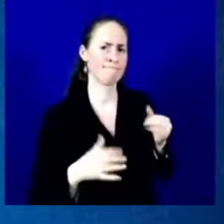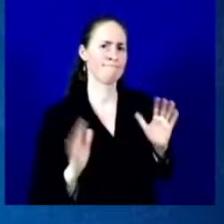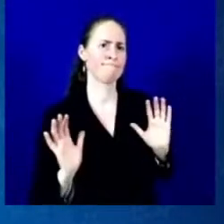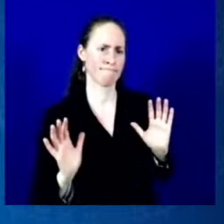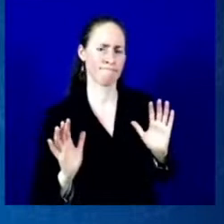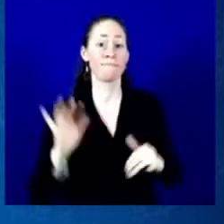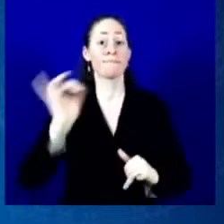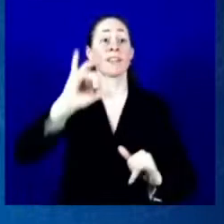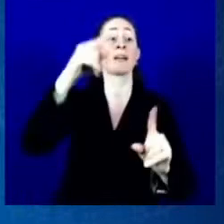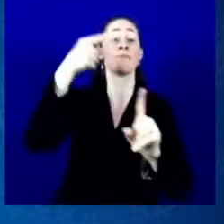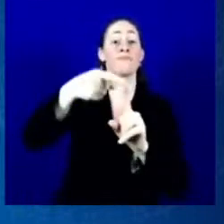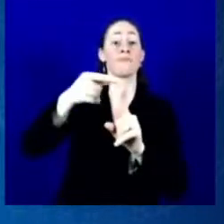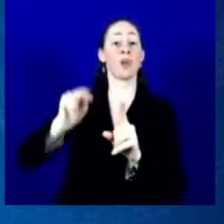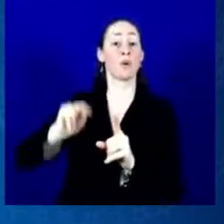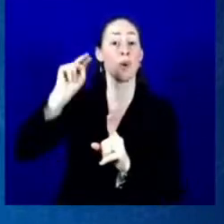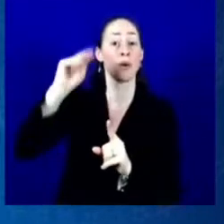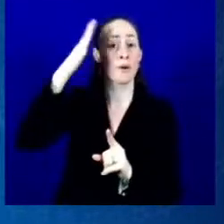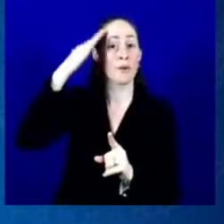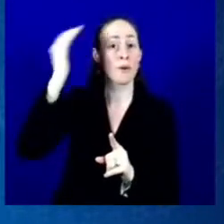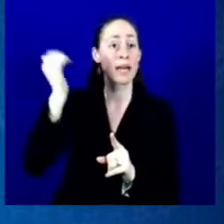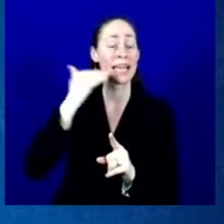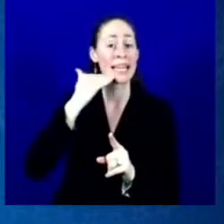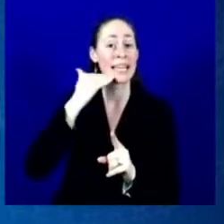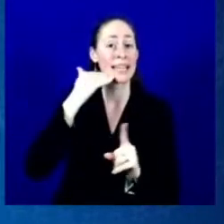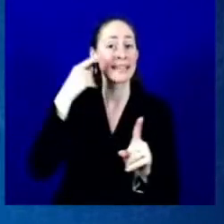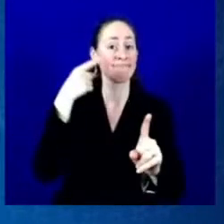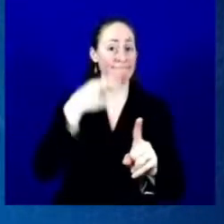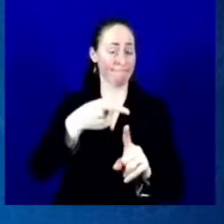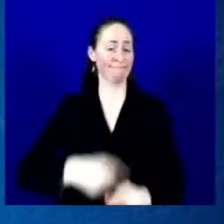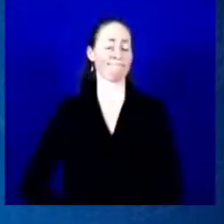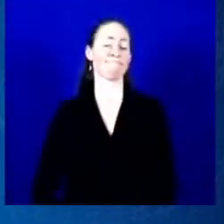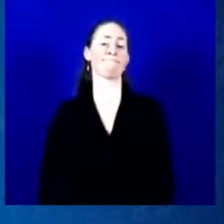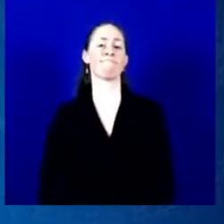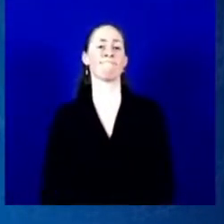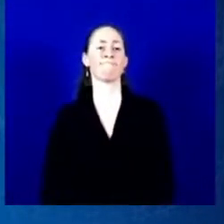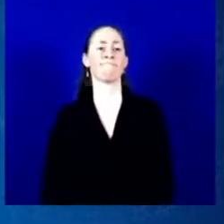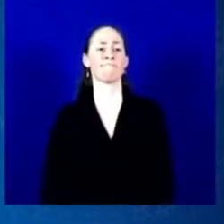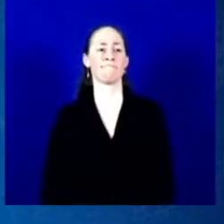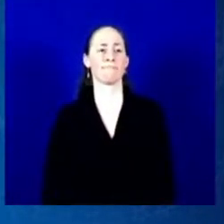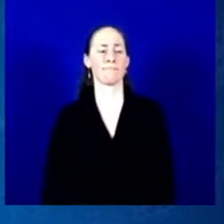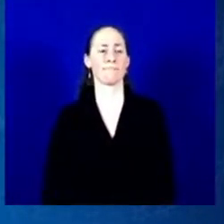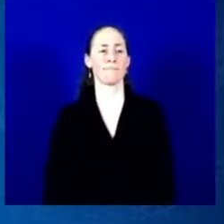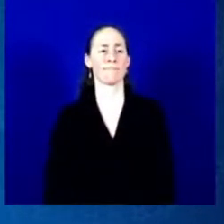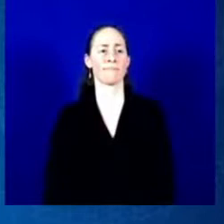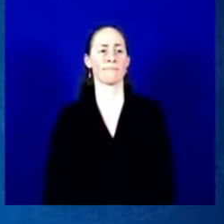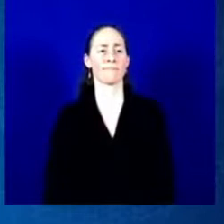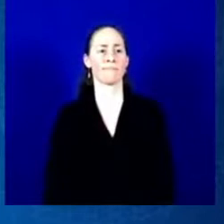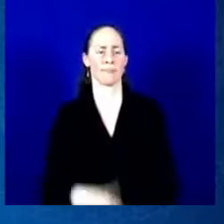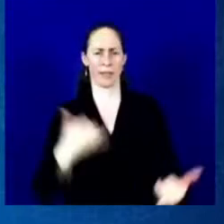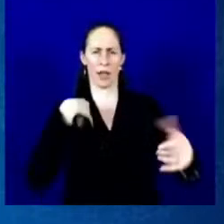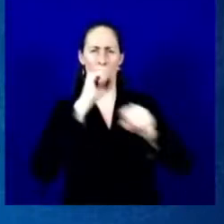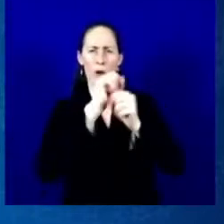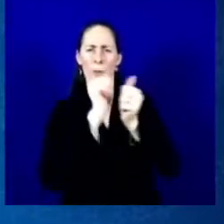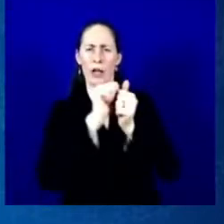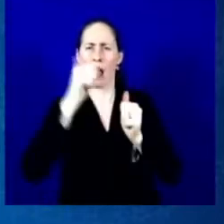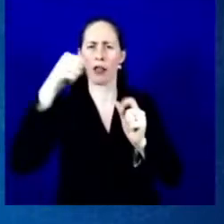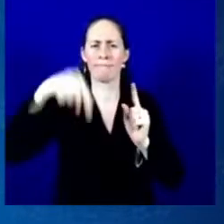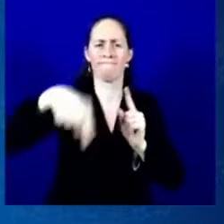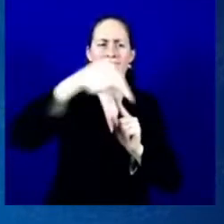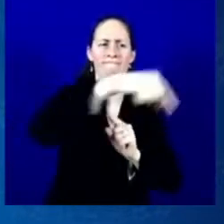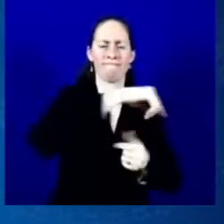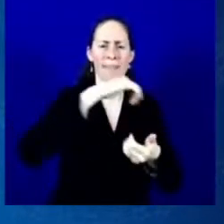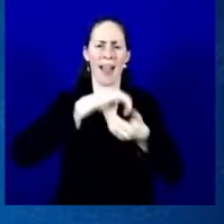and the security of the world. We're going to be working closely with our allies to address the threats posed by both of these